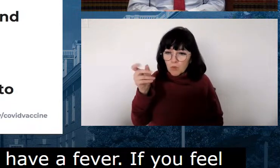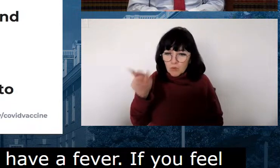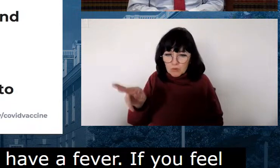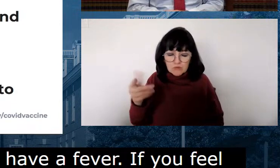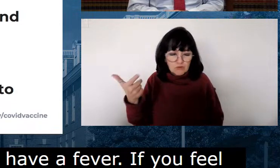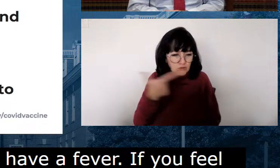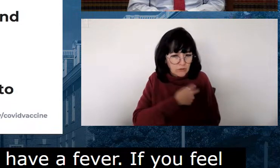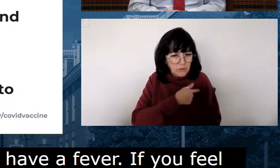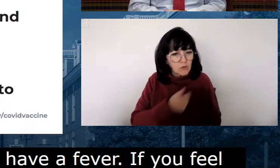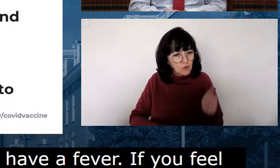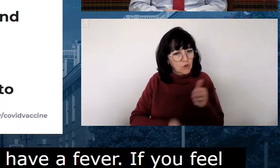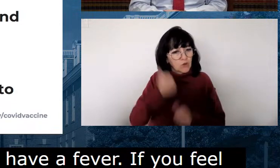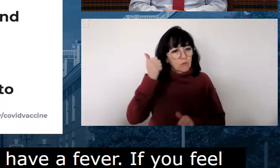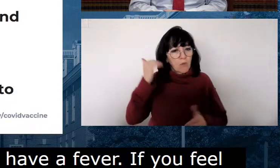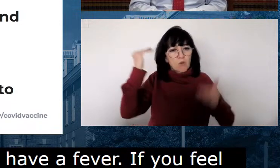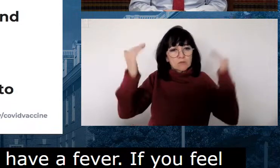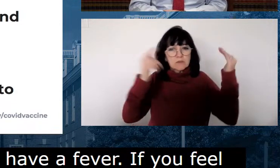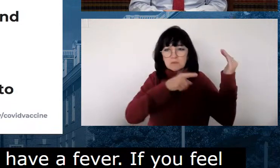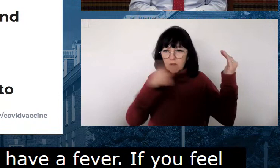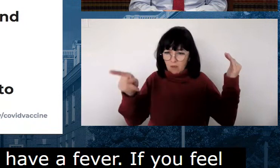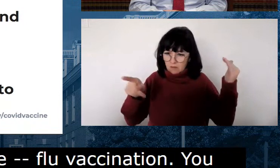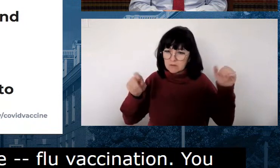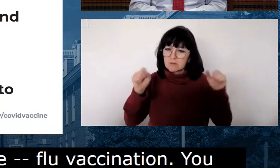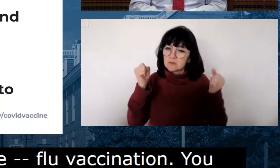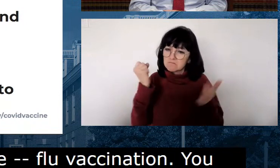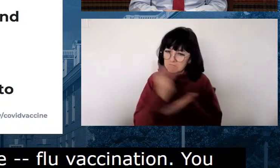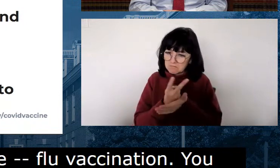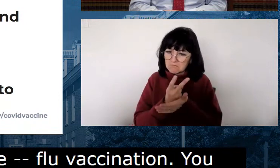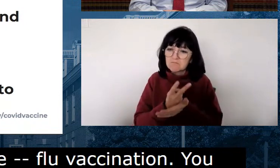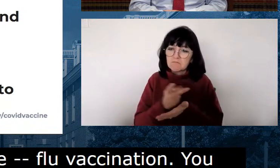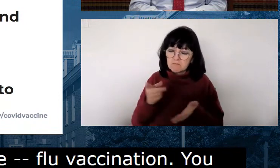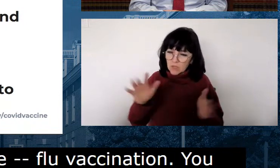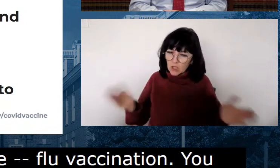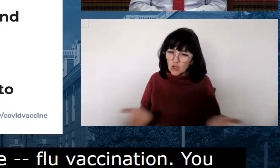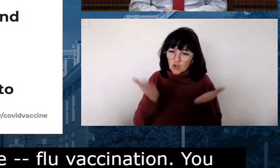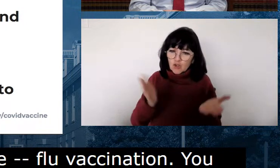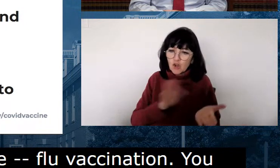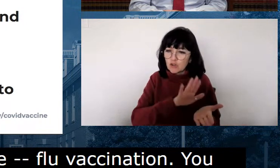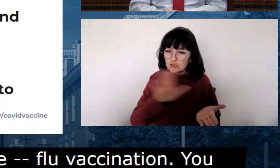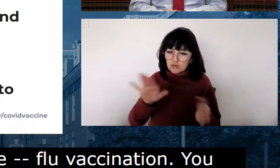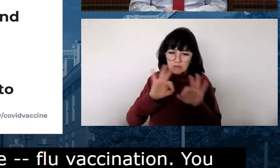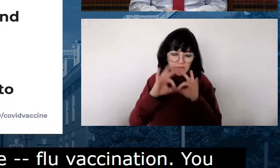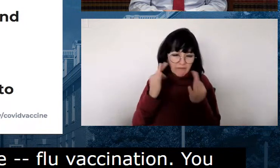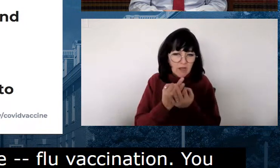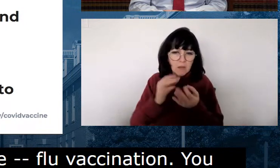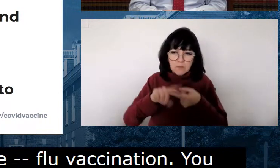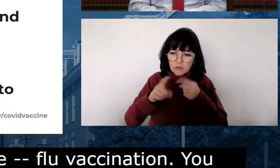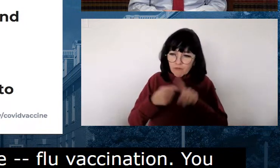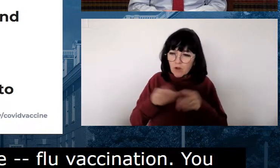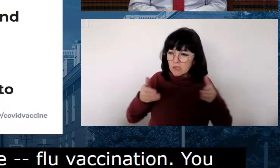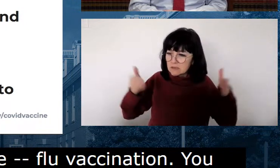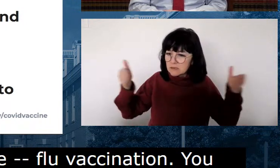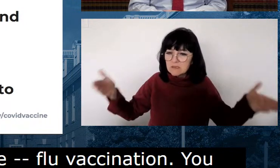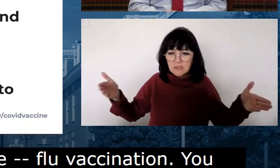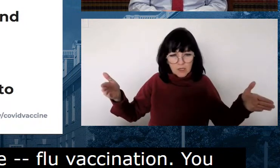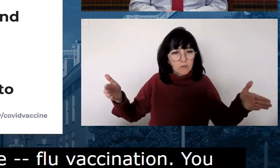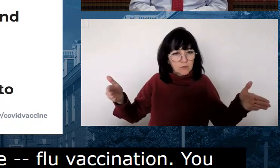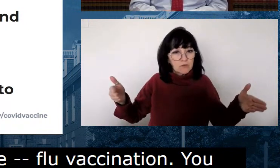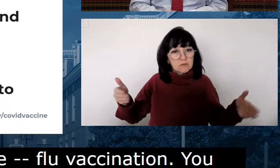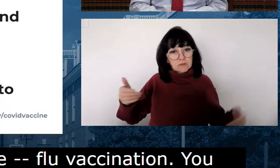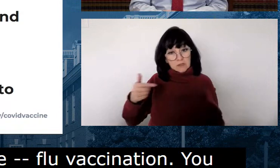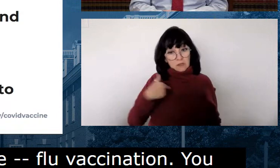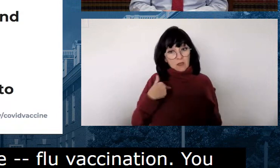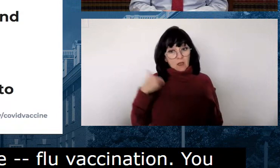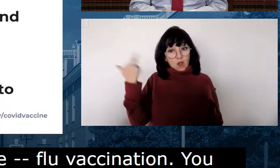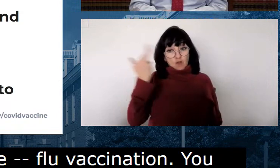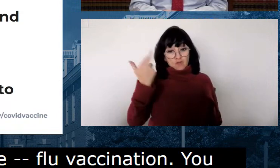are eligible, and encourage your neighbors and loved ones and others that you run into to do the same. I have found as